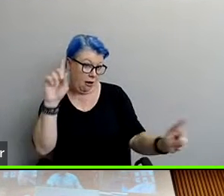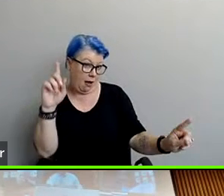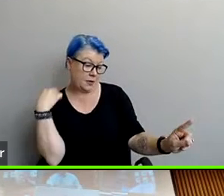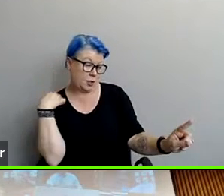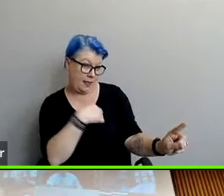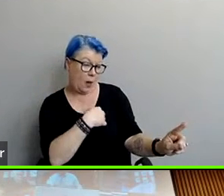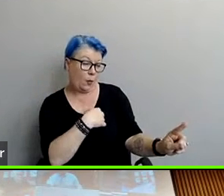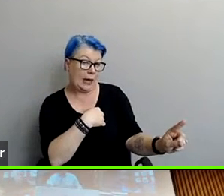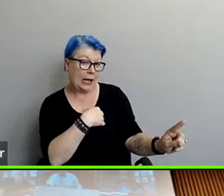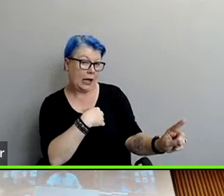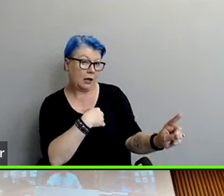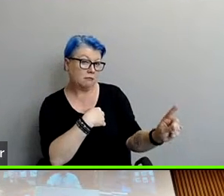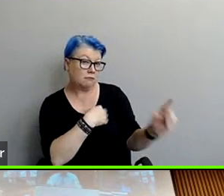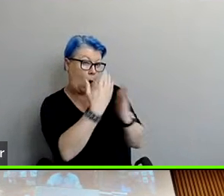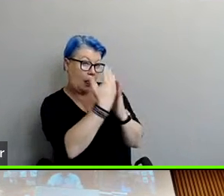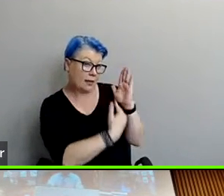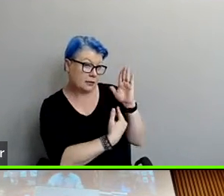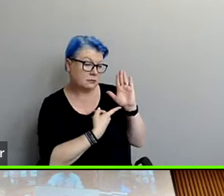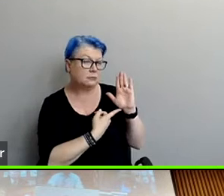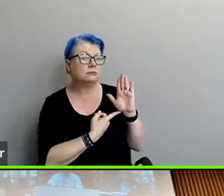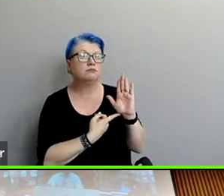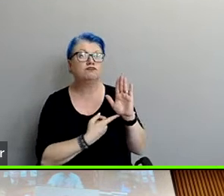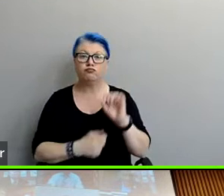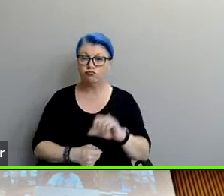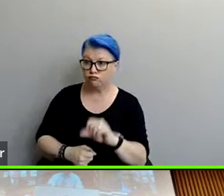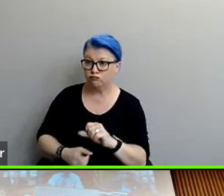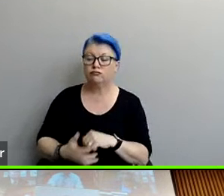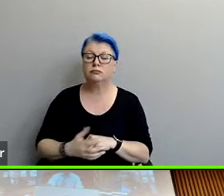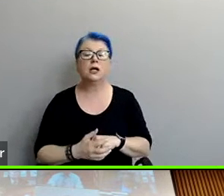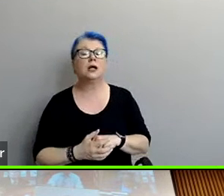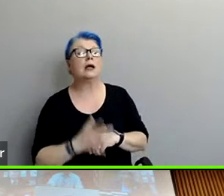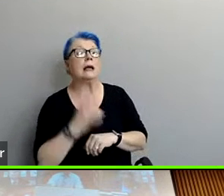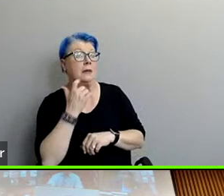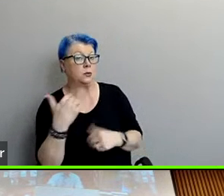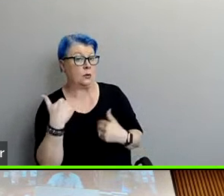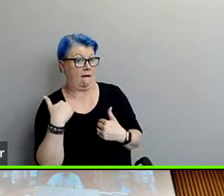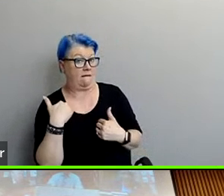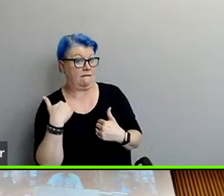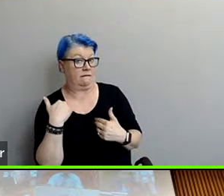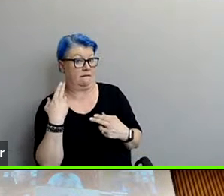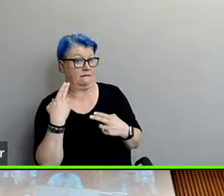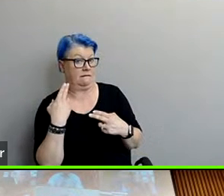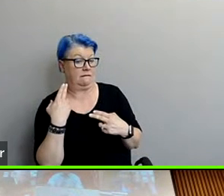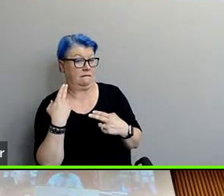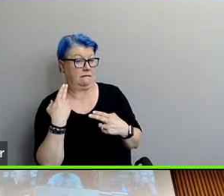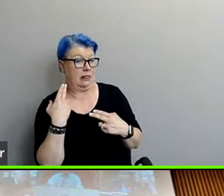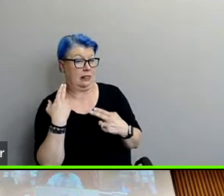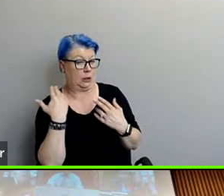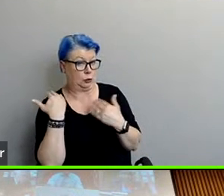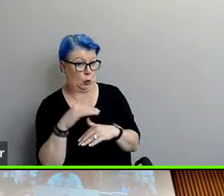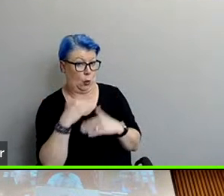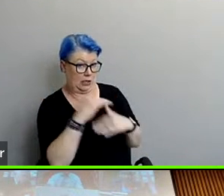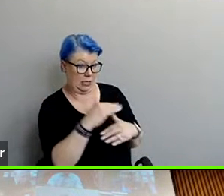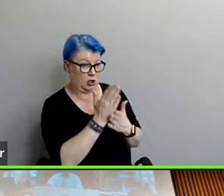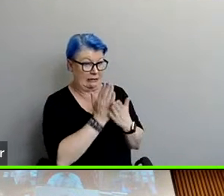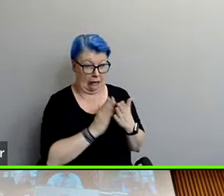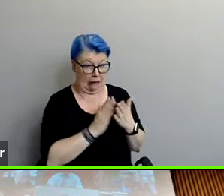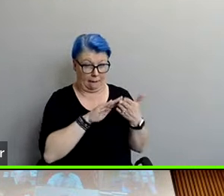are listing. Being that we have a shortage in certain communities of